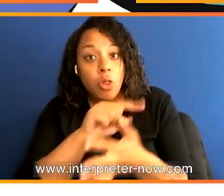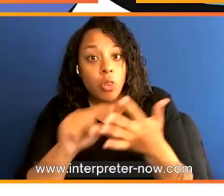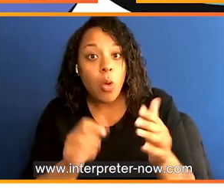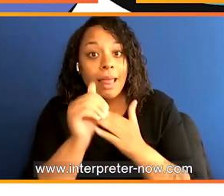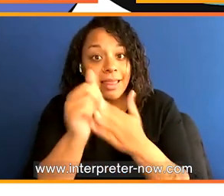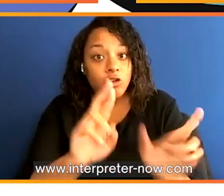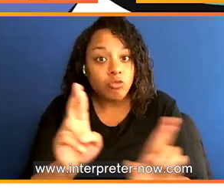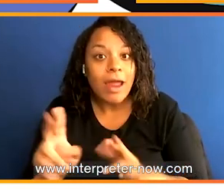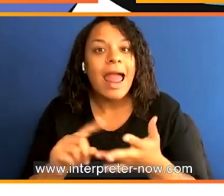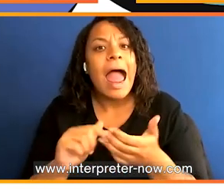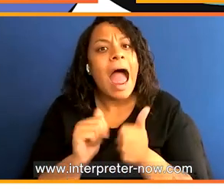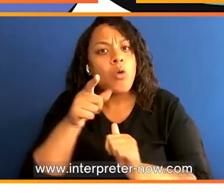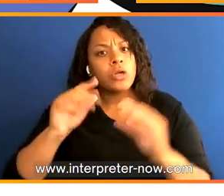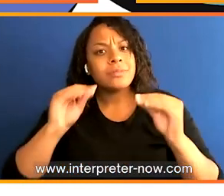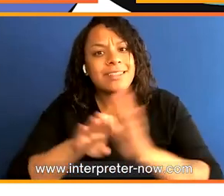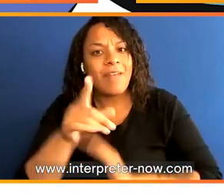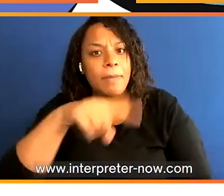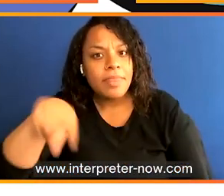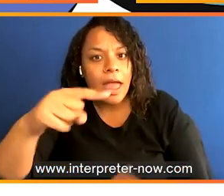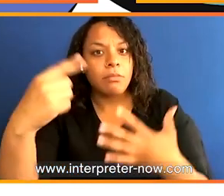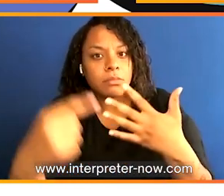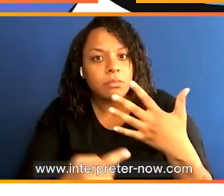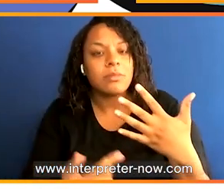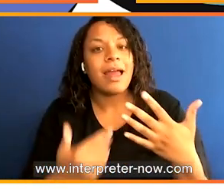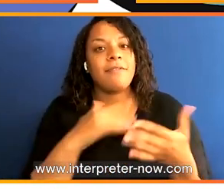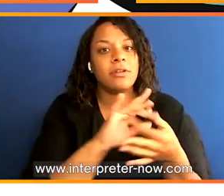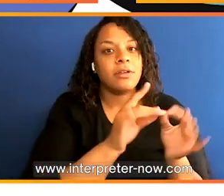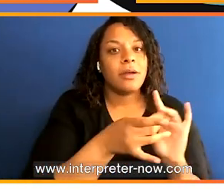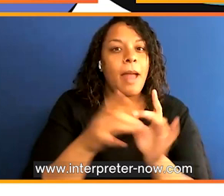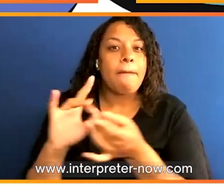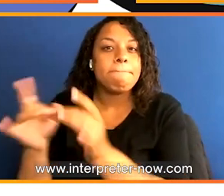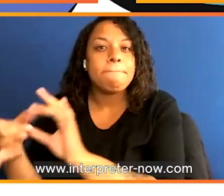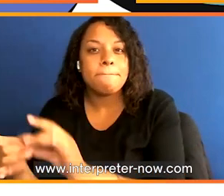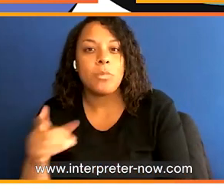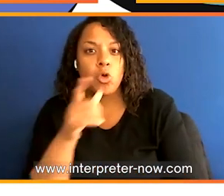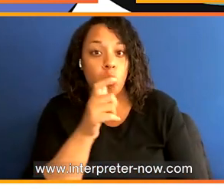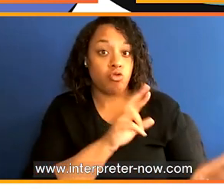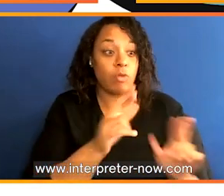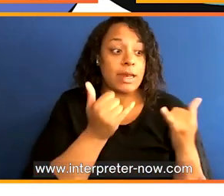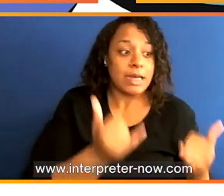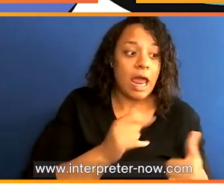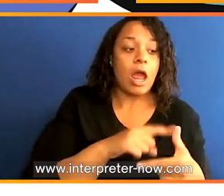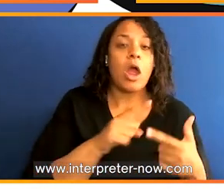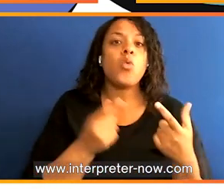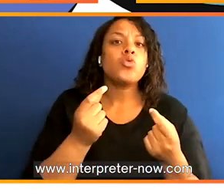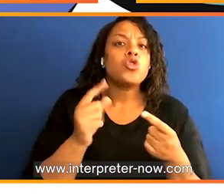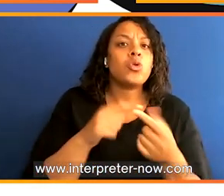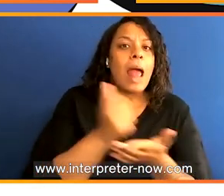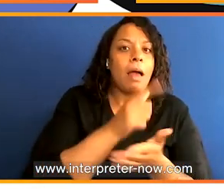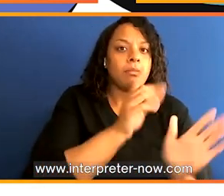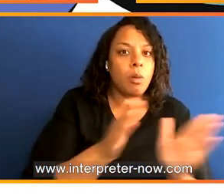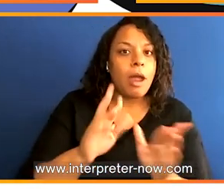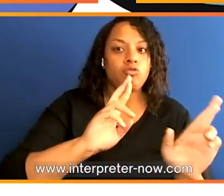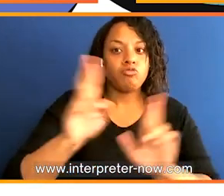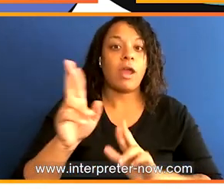ready? How are you developing them? And so there's always a map of who's ready now, what are we doing to get them